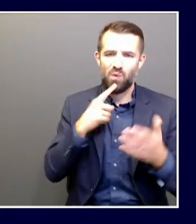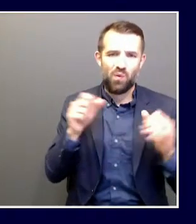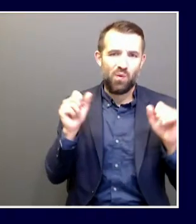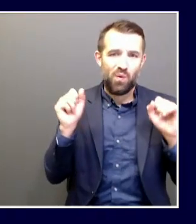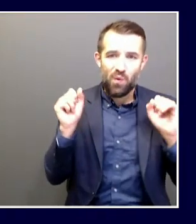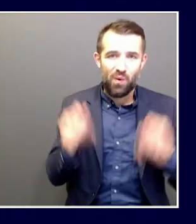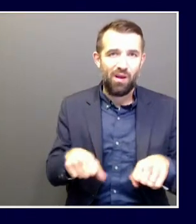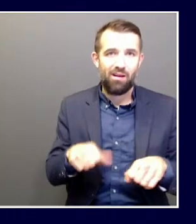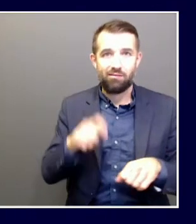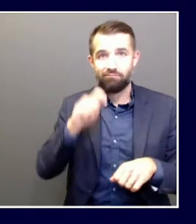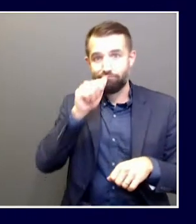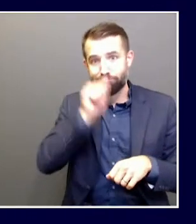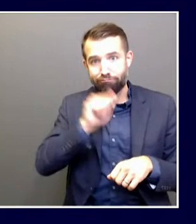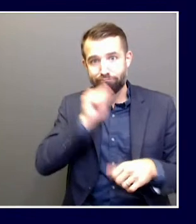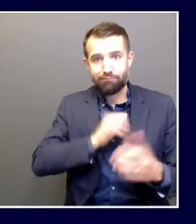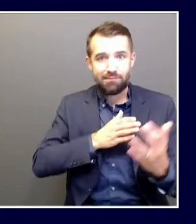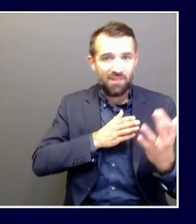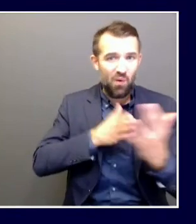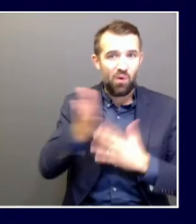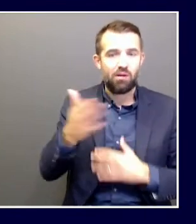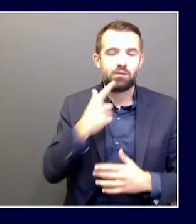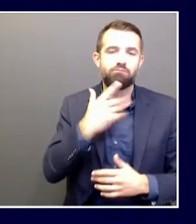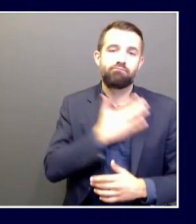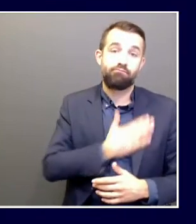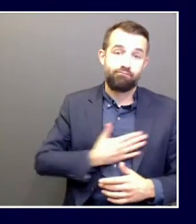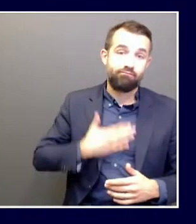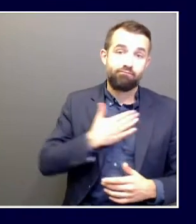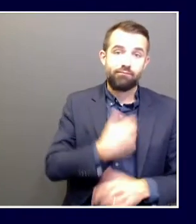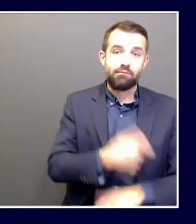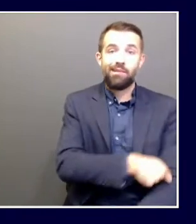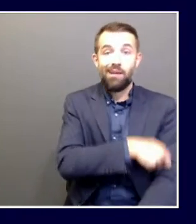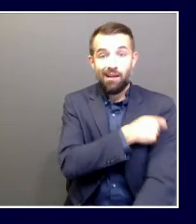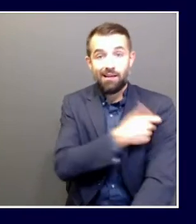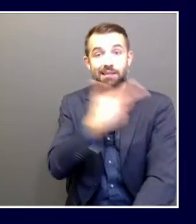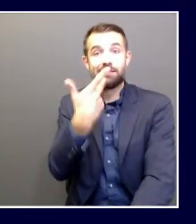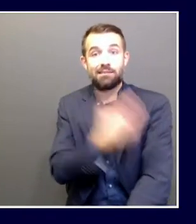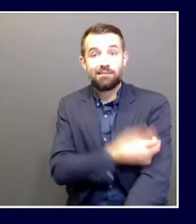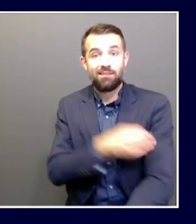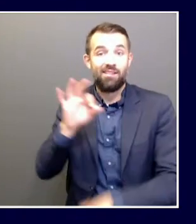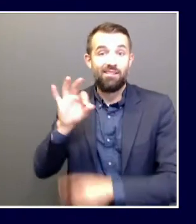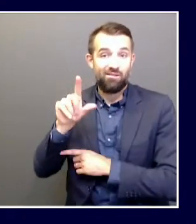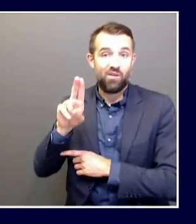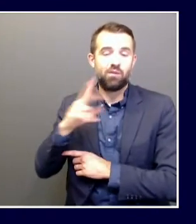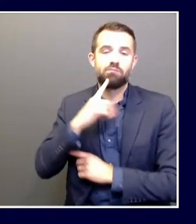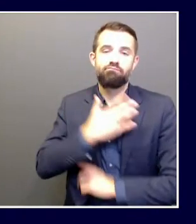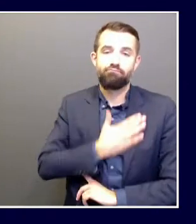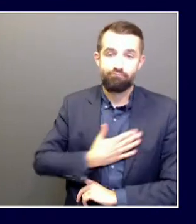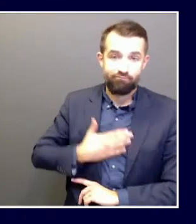that everyone in your family is okay. Commissioner, you and I have talked about this a lot. I'm sure I left a bunch of things out, though.